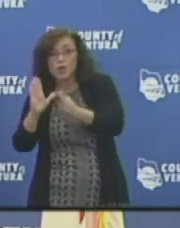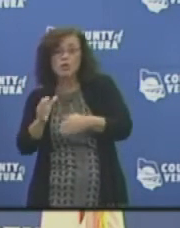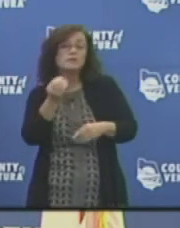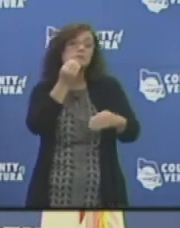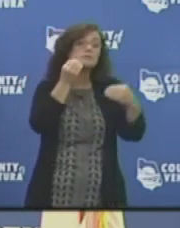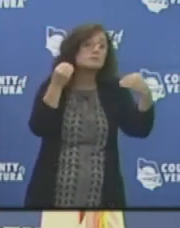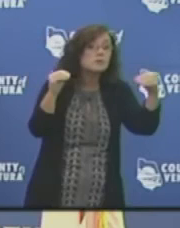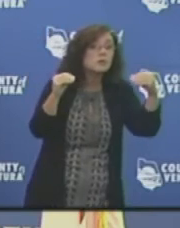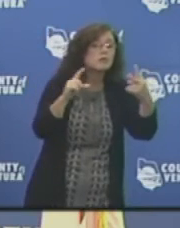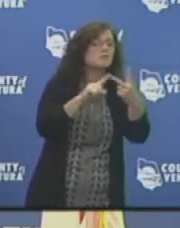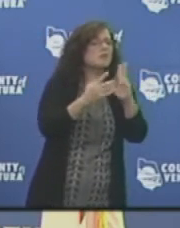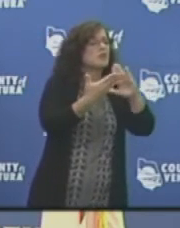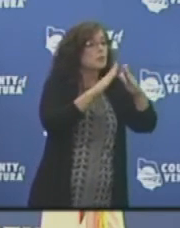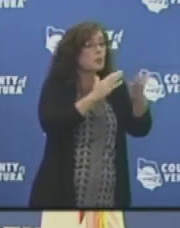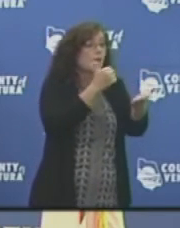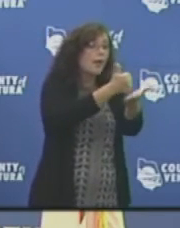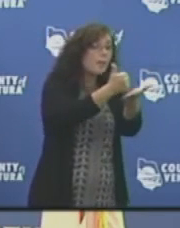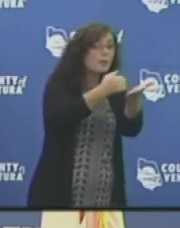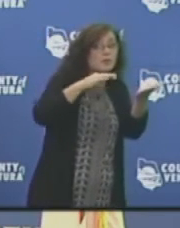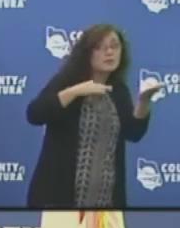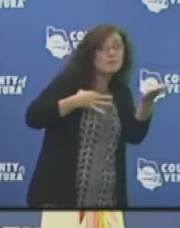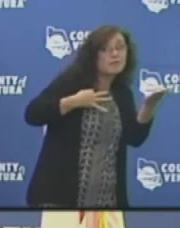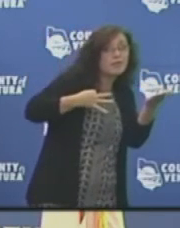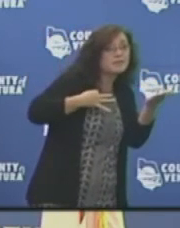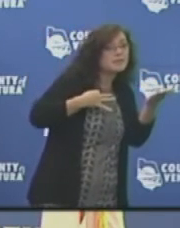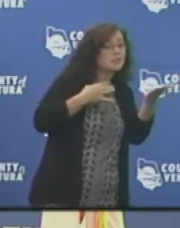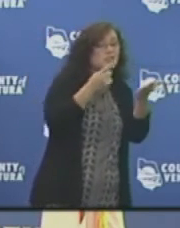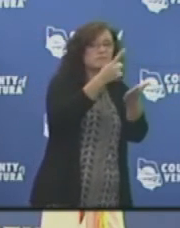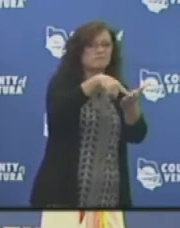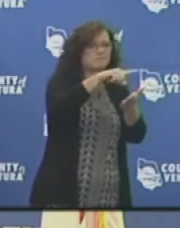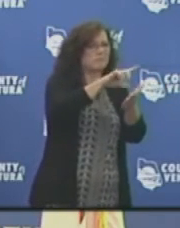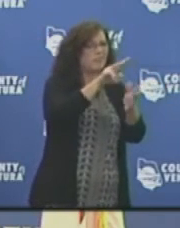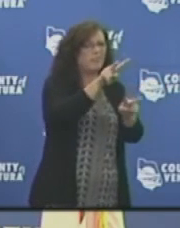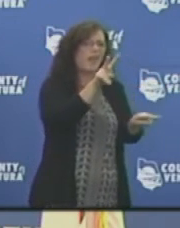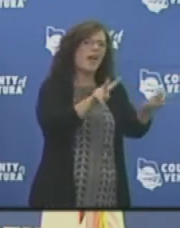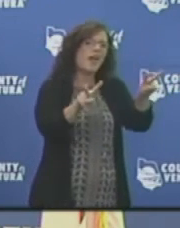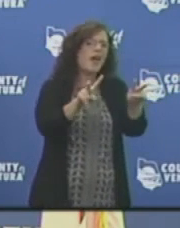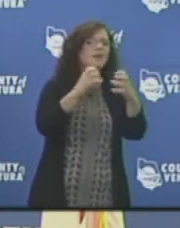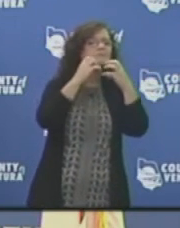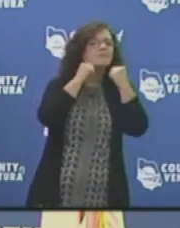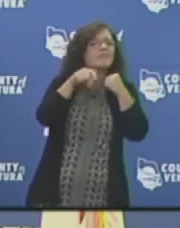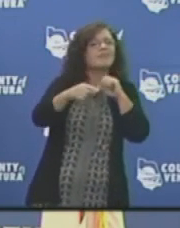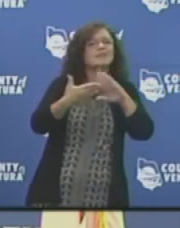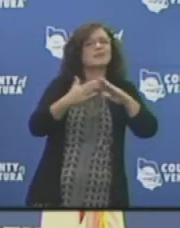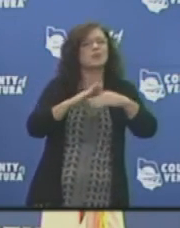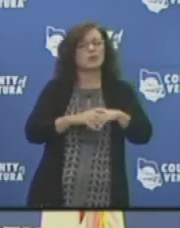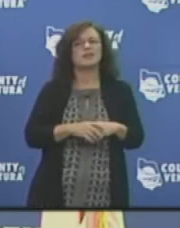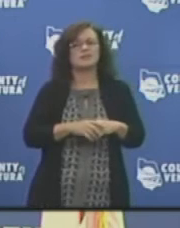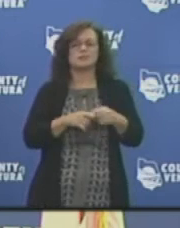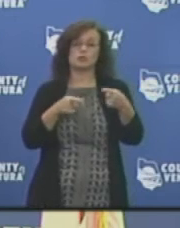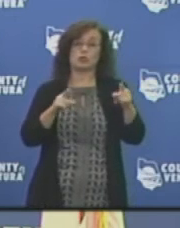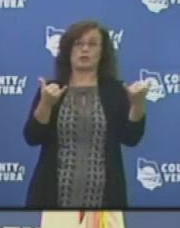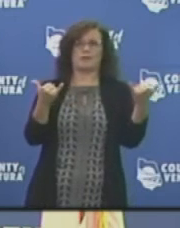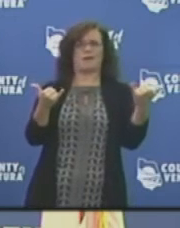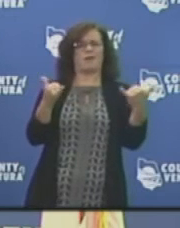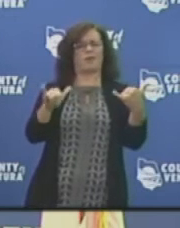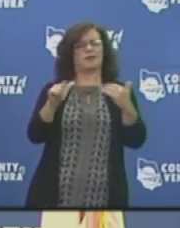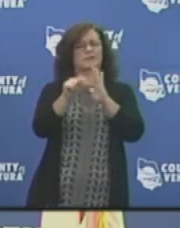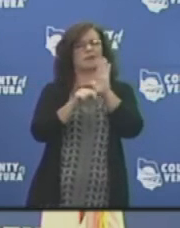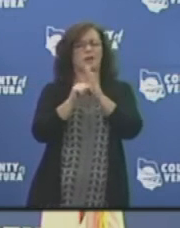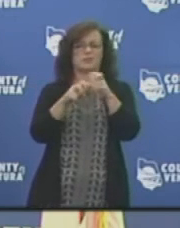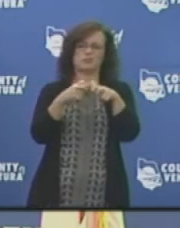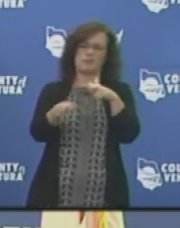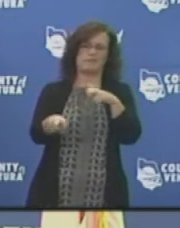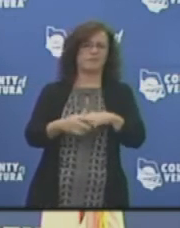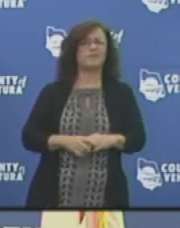all those community helpers and volunteers who are out there who just continue to look out for our community during this really, really challenging time. And our